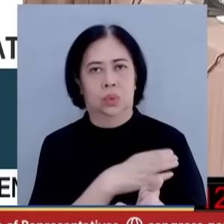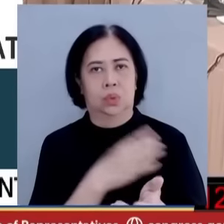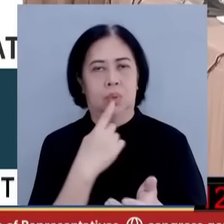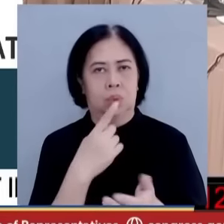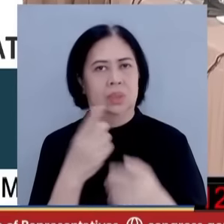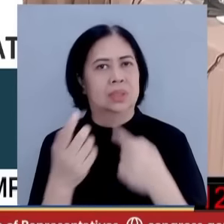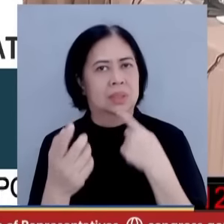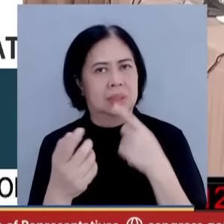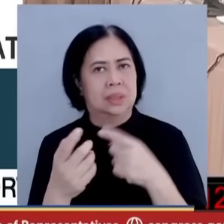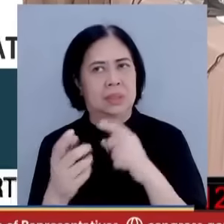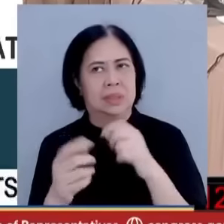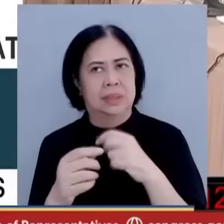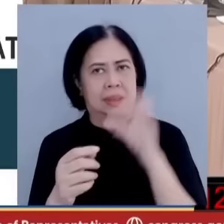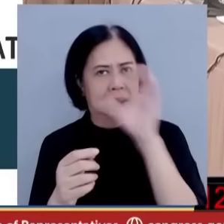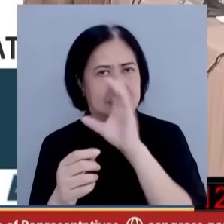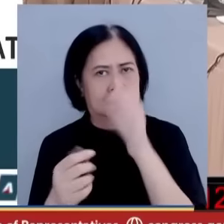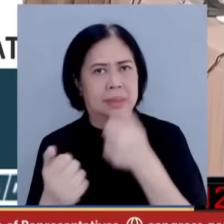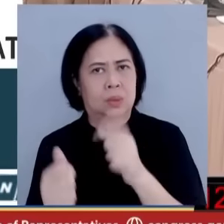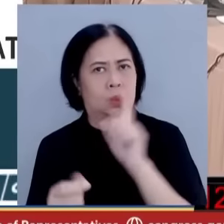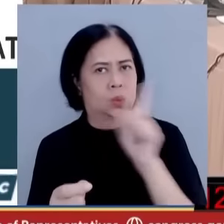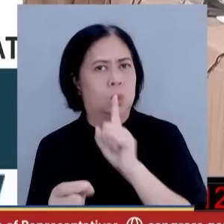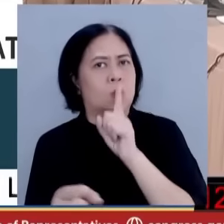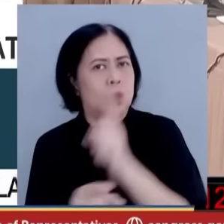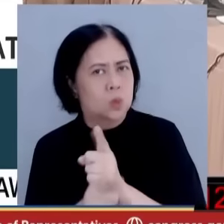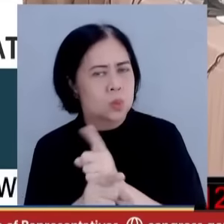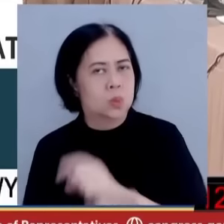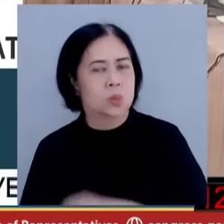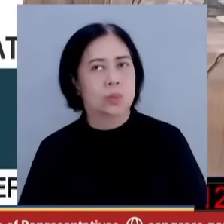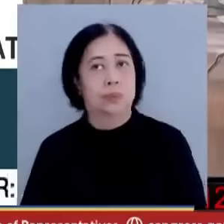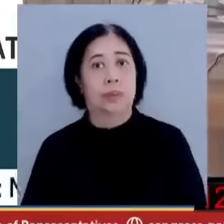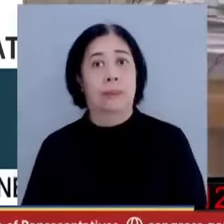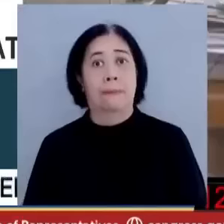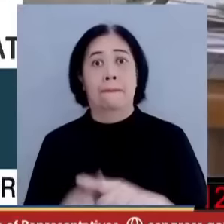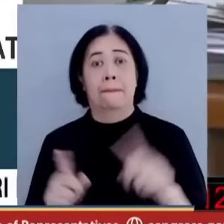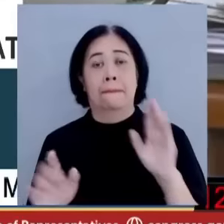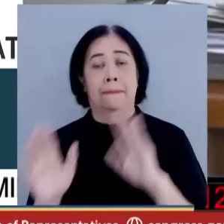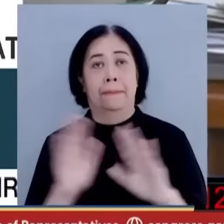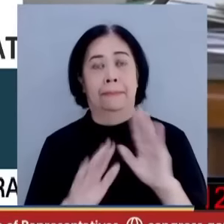pursuing all this time. No, but the problem is